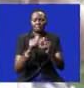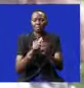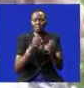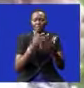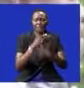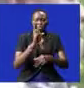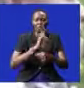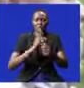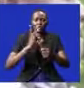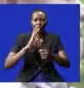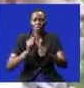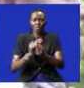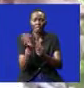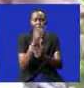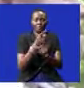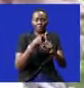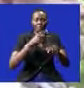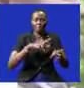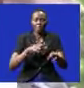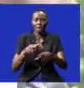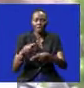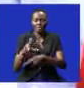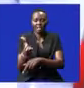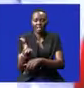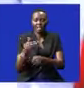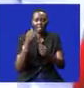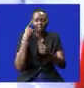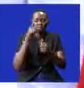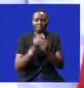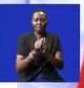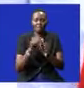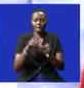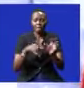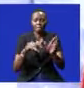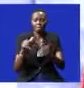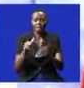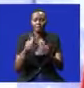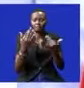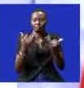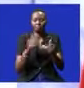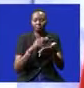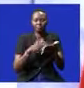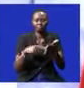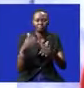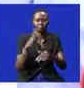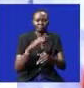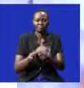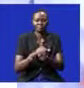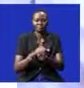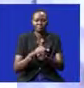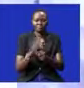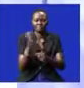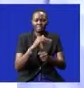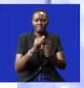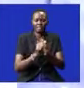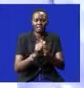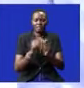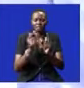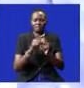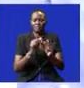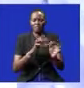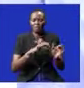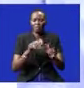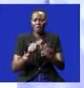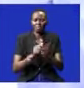using the water that comes from our rivers for irrigation. With this flood that are coming, people's shambas have been swept by